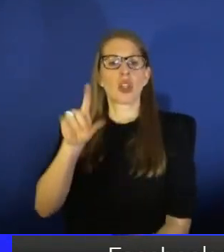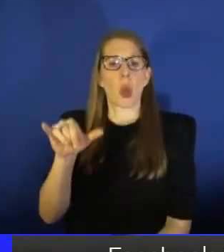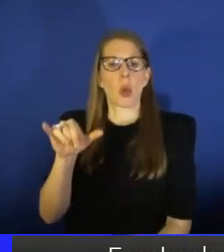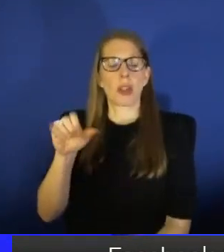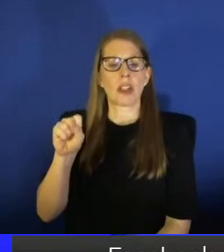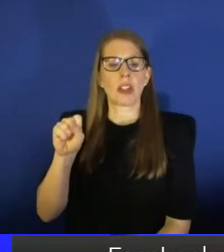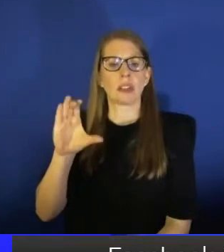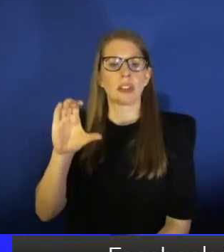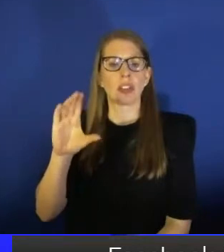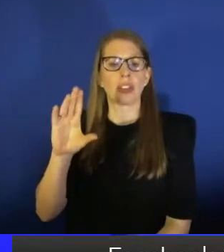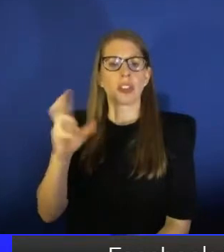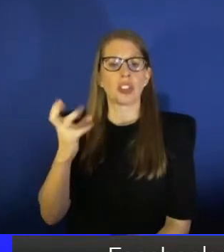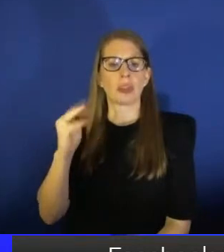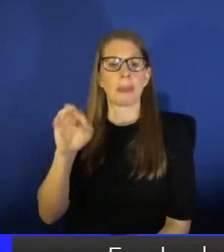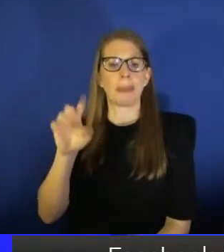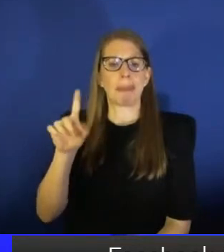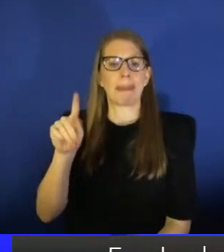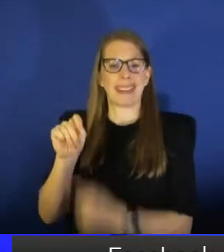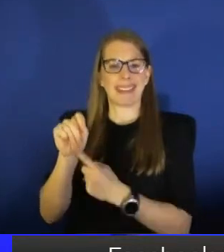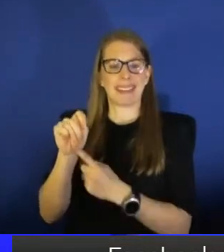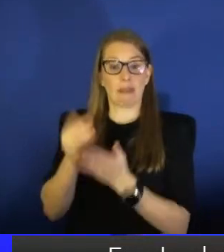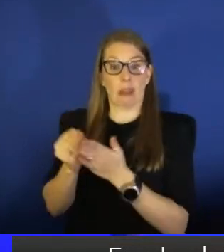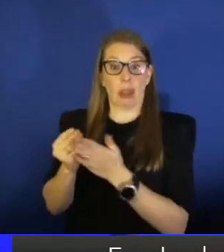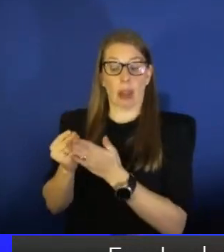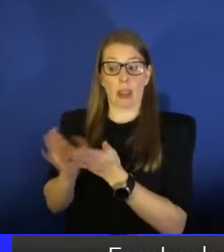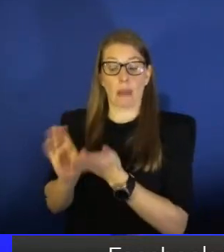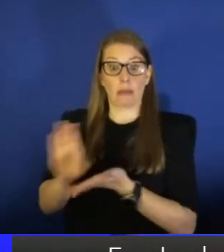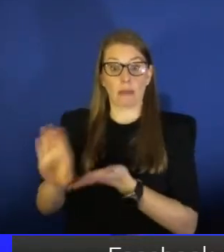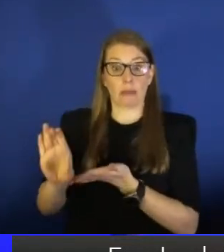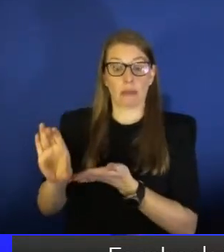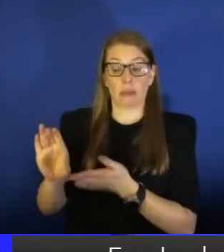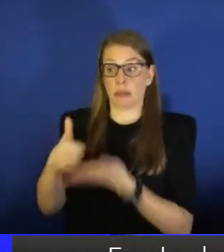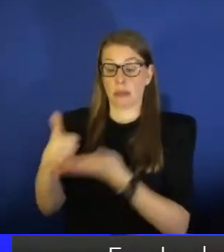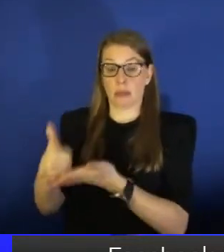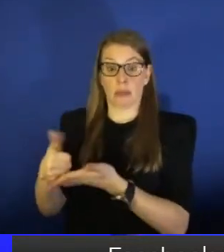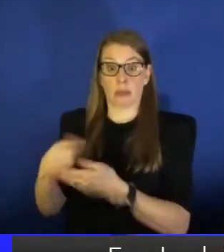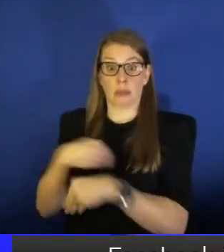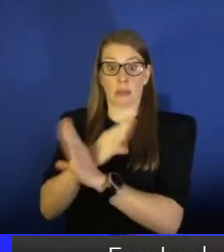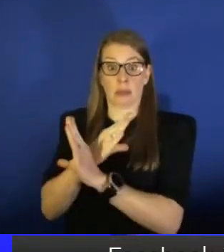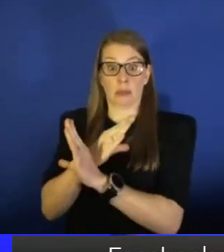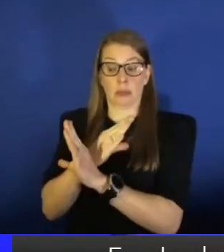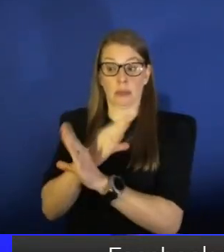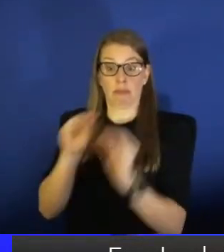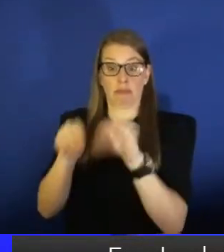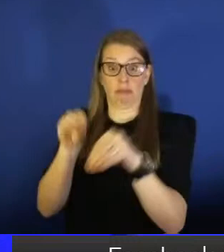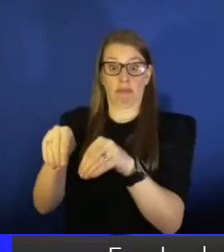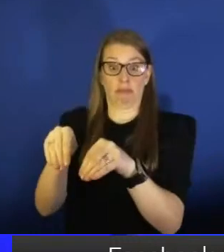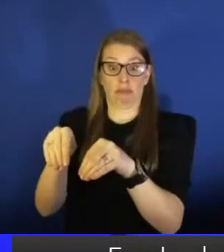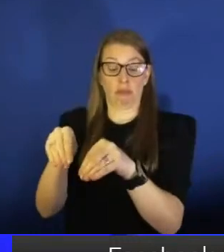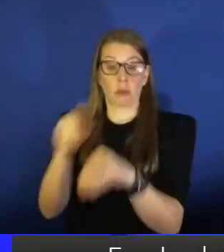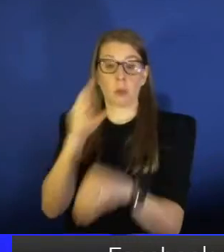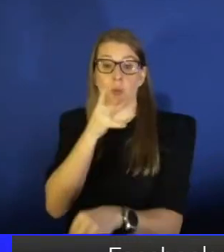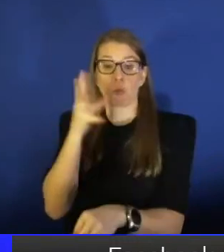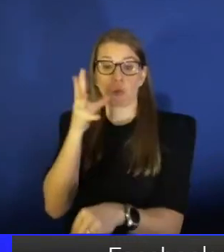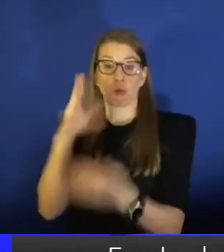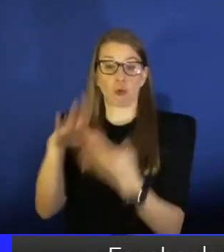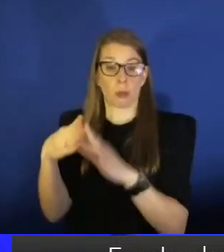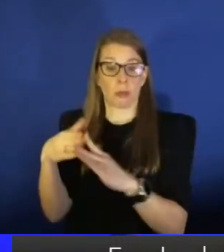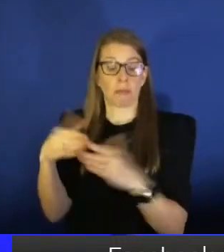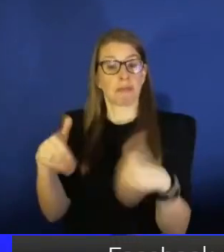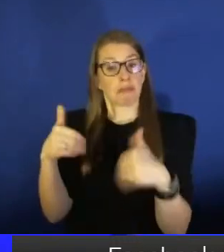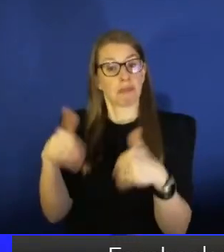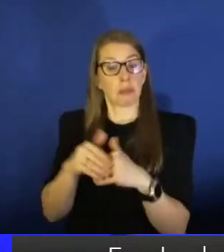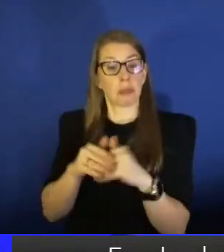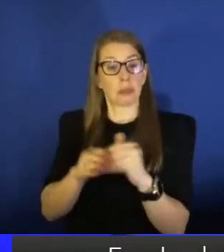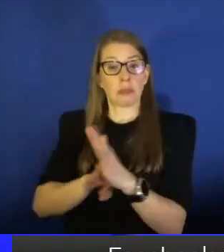the funding for that to help move telemedicine resources into some of the rural communities. That's really taken off.